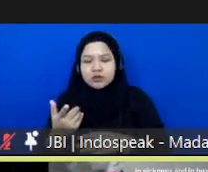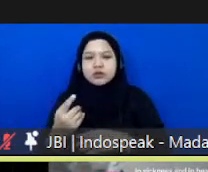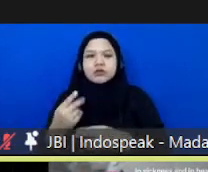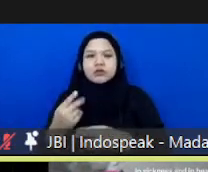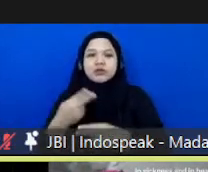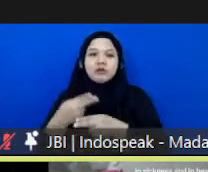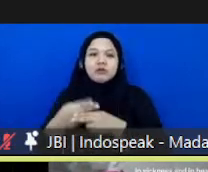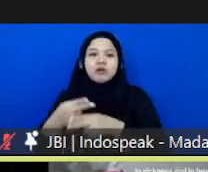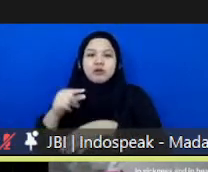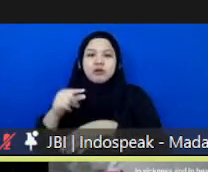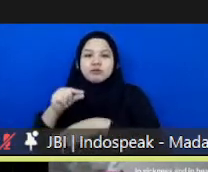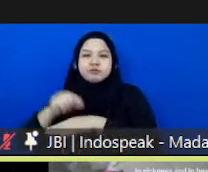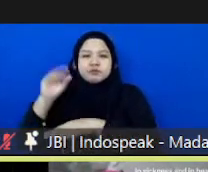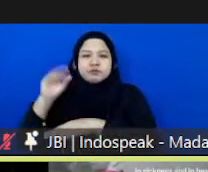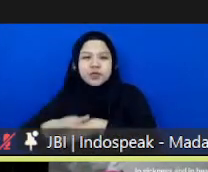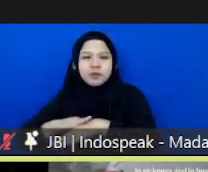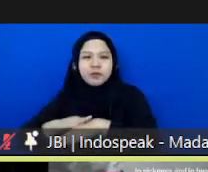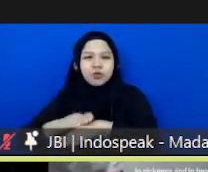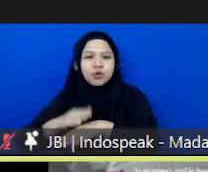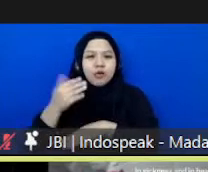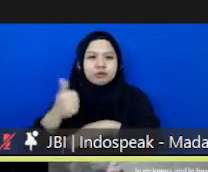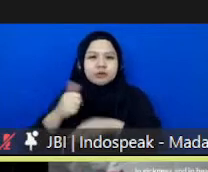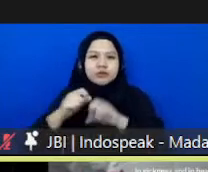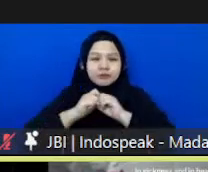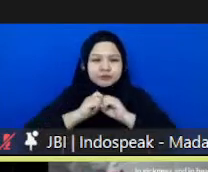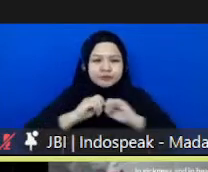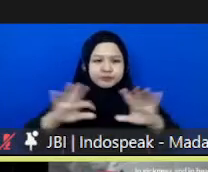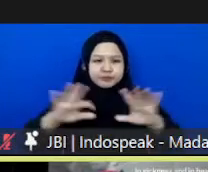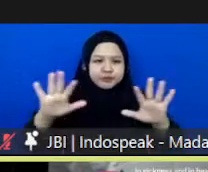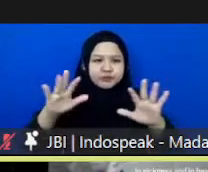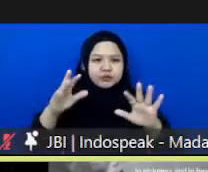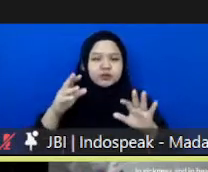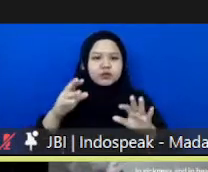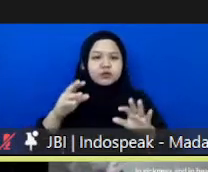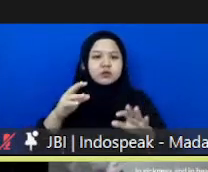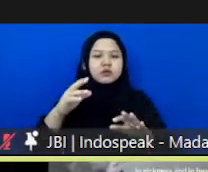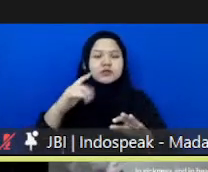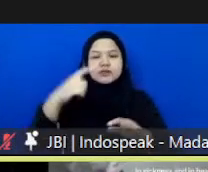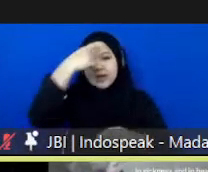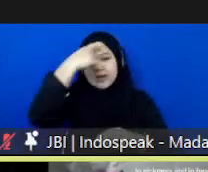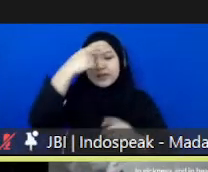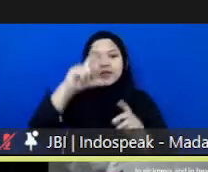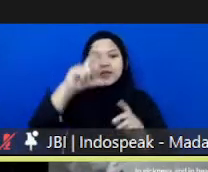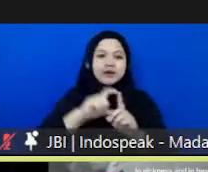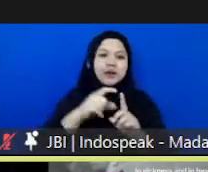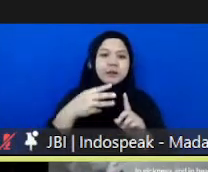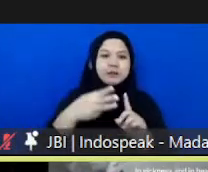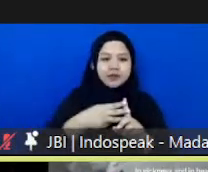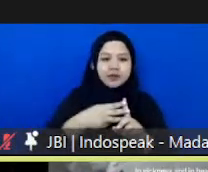species. And this is the intervention that we use. The video, please.